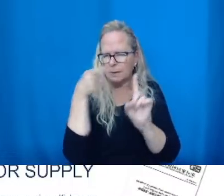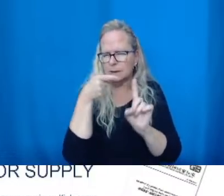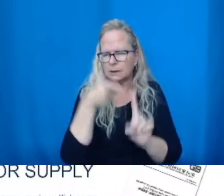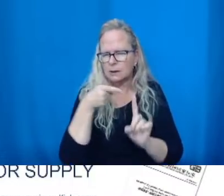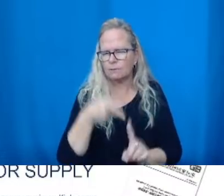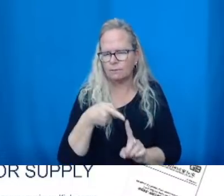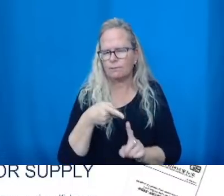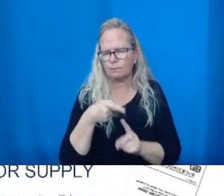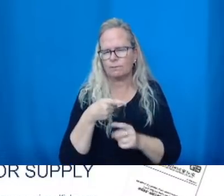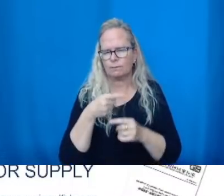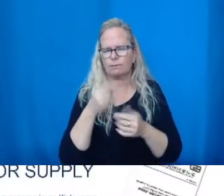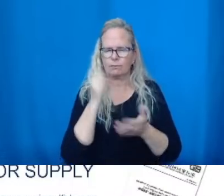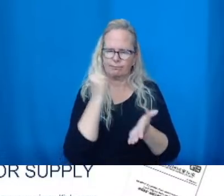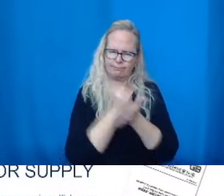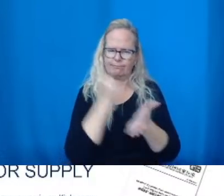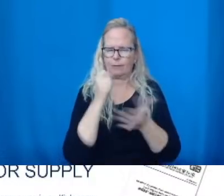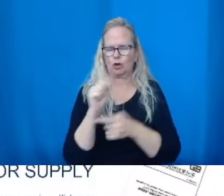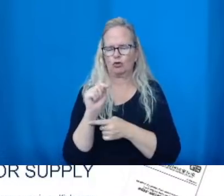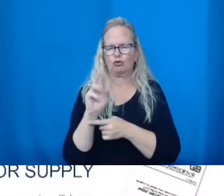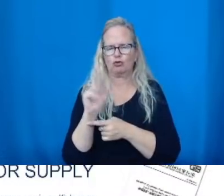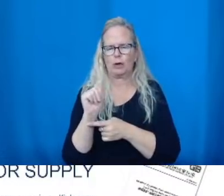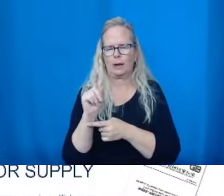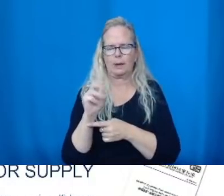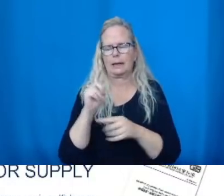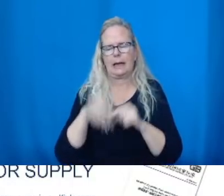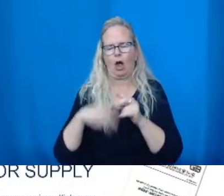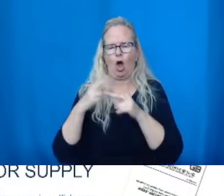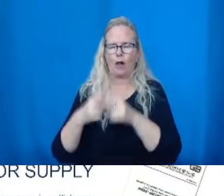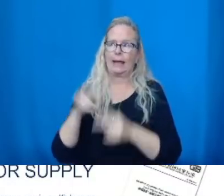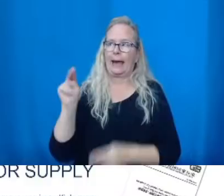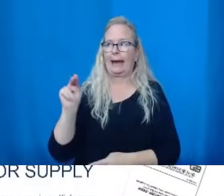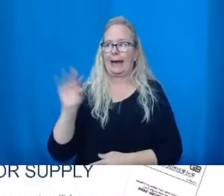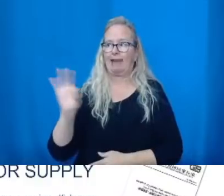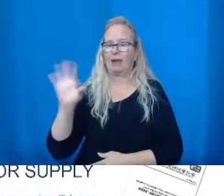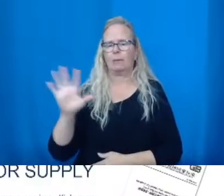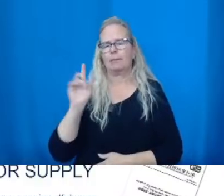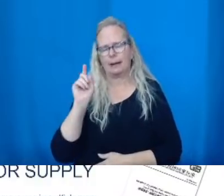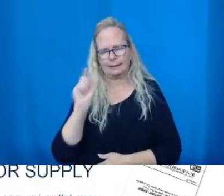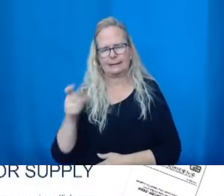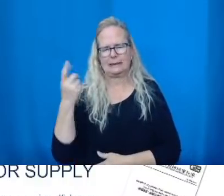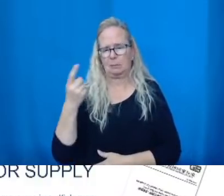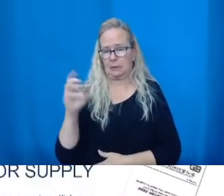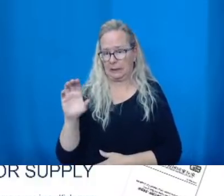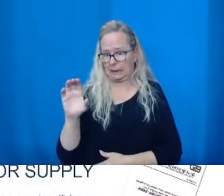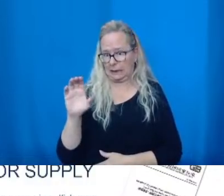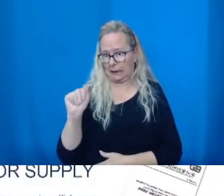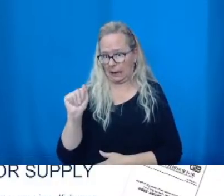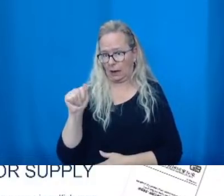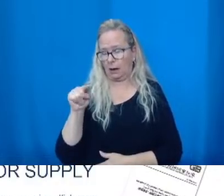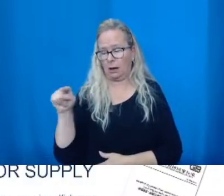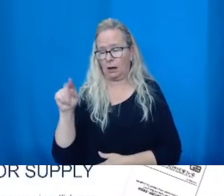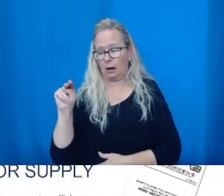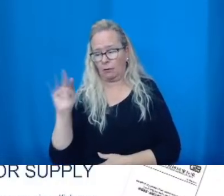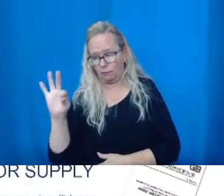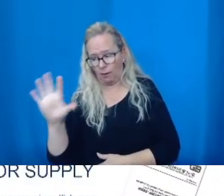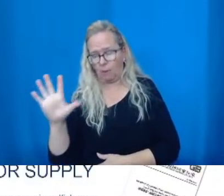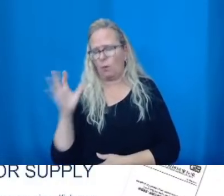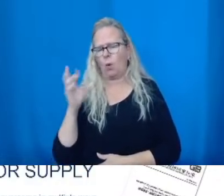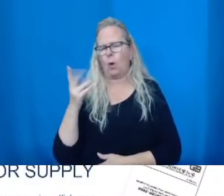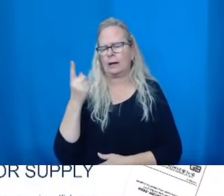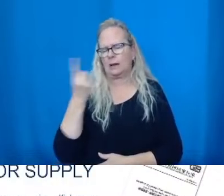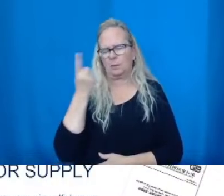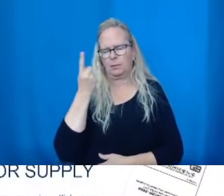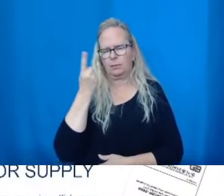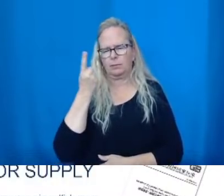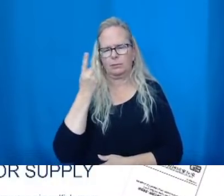of CA-N95, that sort of thing, but you will see these deployed as well. And there are a few extras put into this standard. We do,